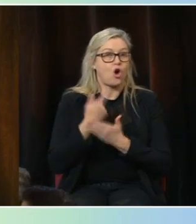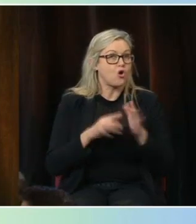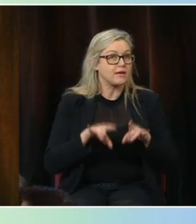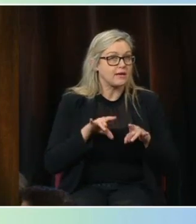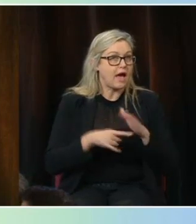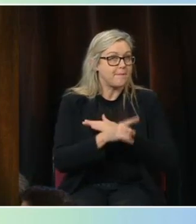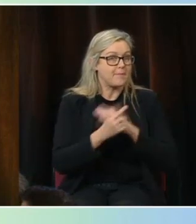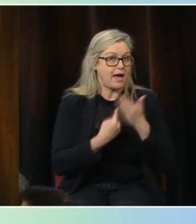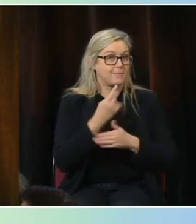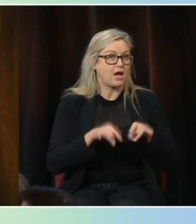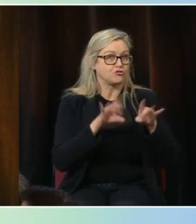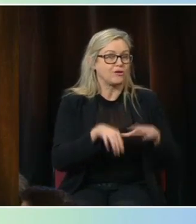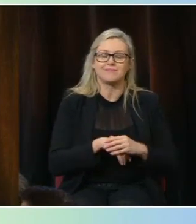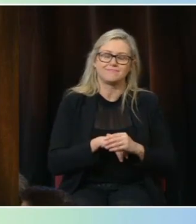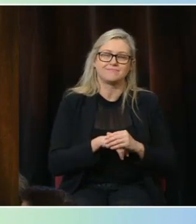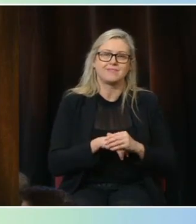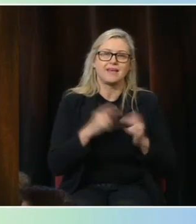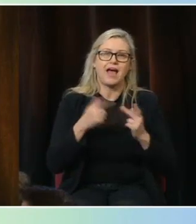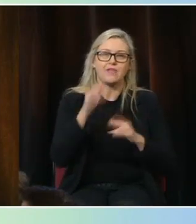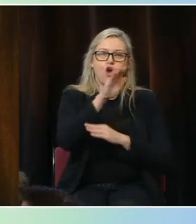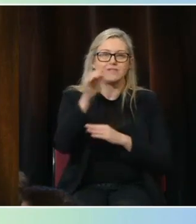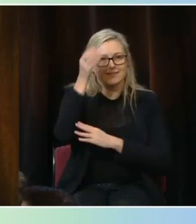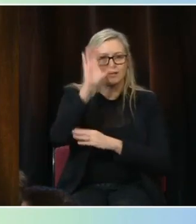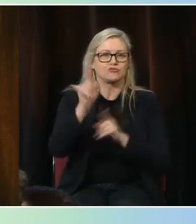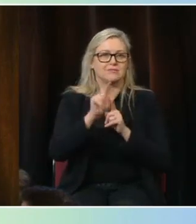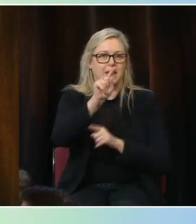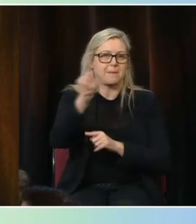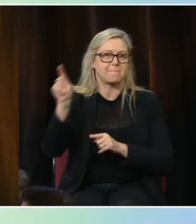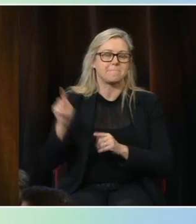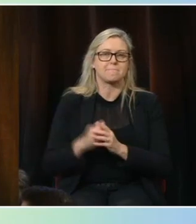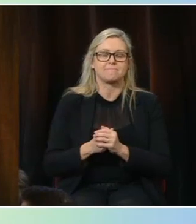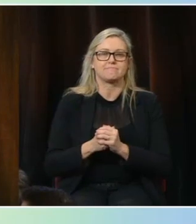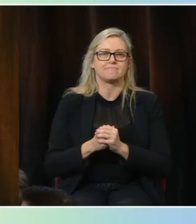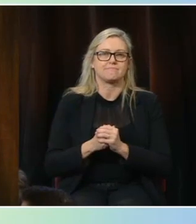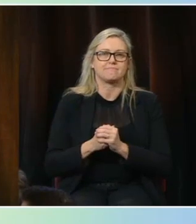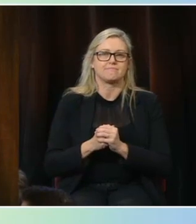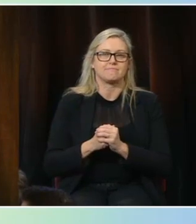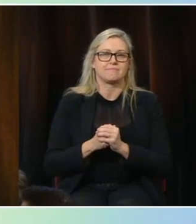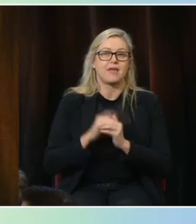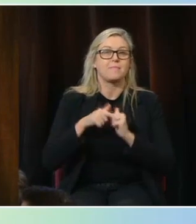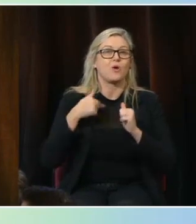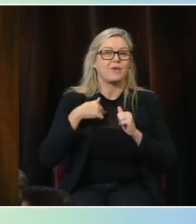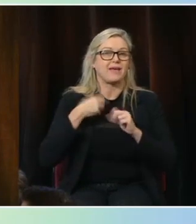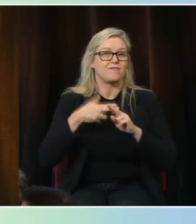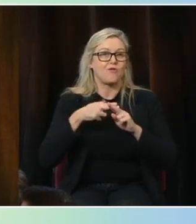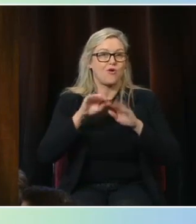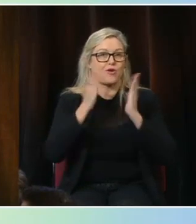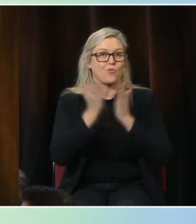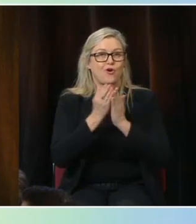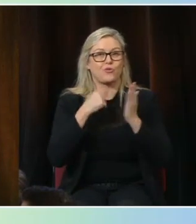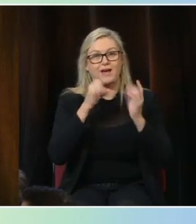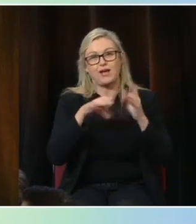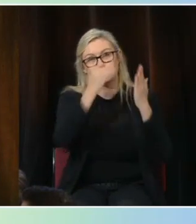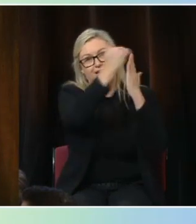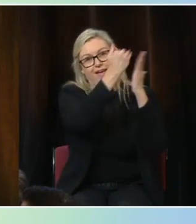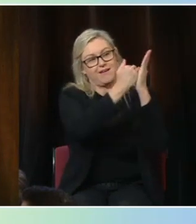Slowdown has been seen around the developed world Although our relative performances also slid down the international rankings everyone is running